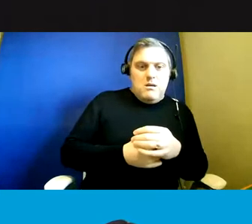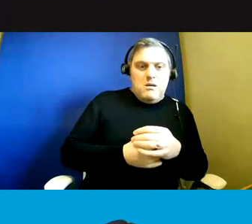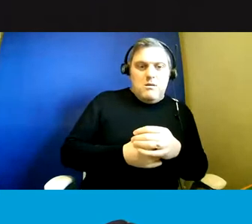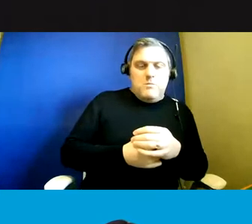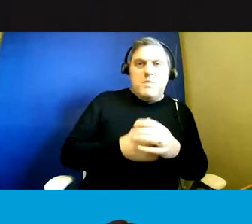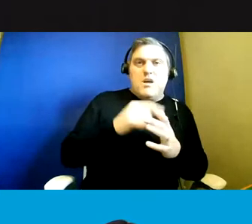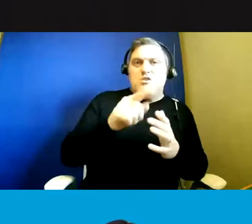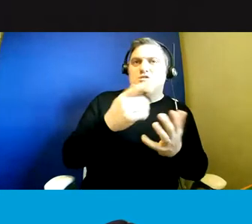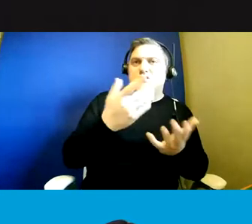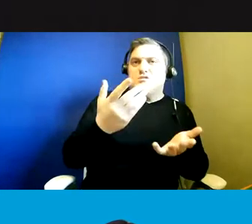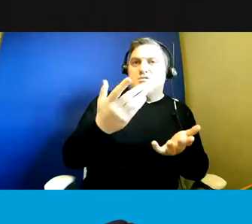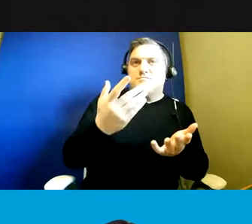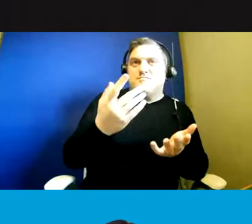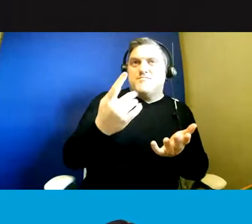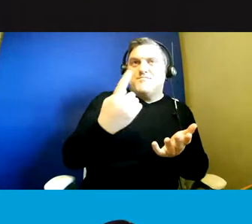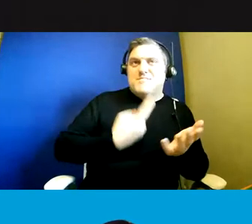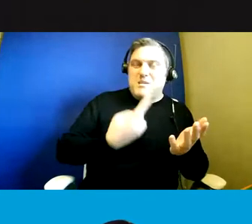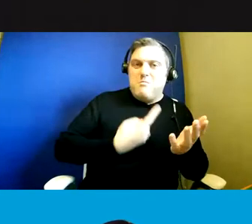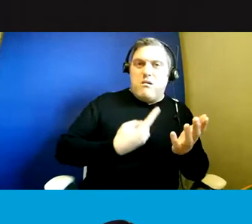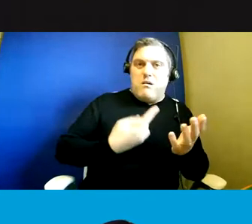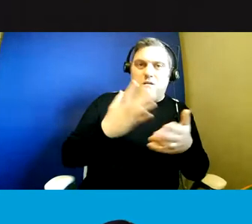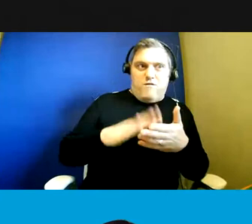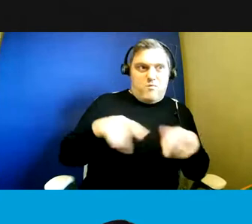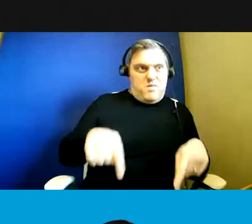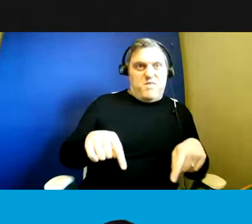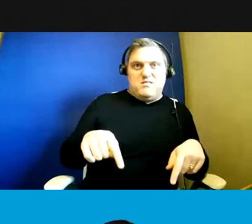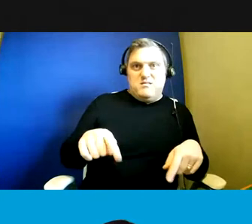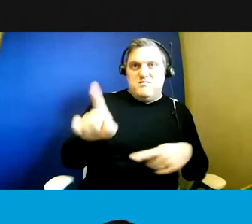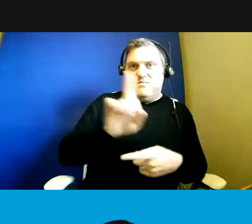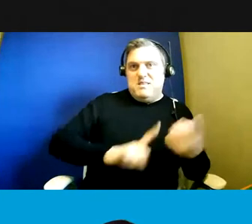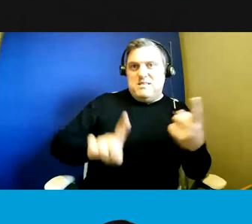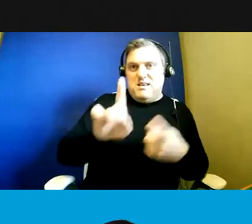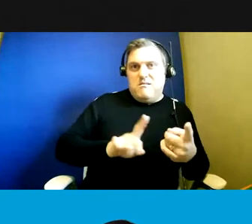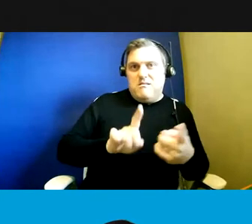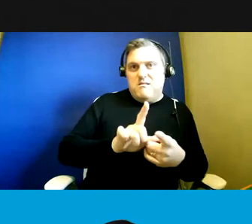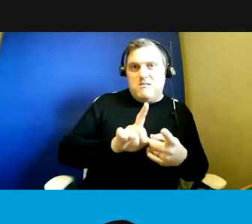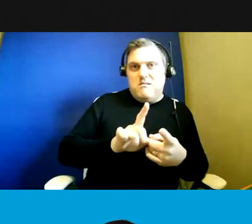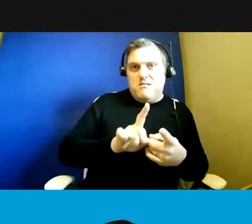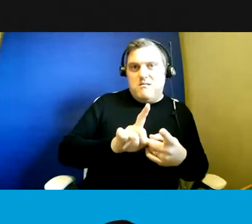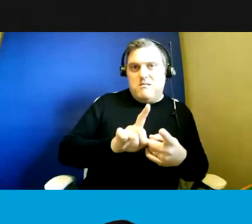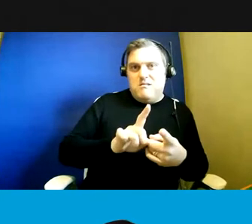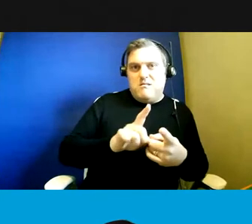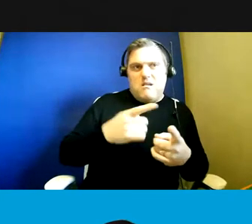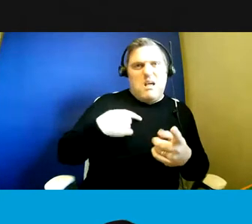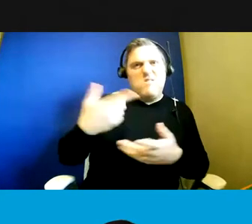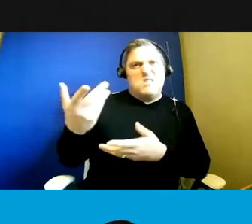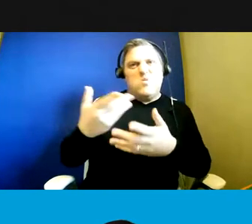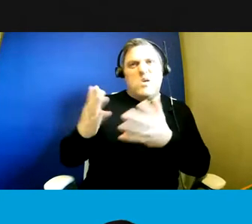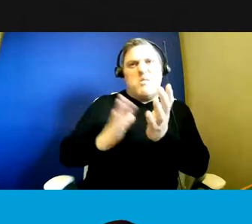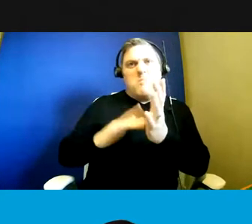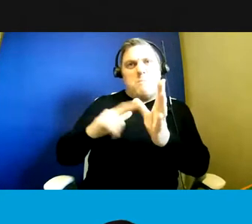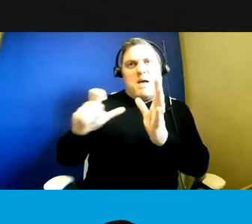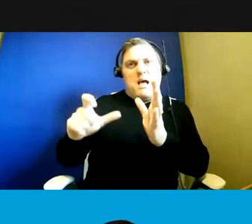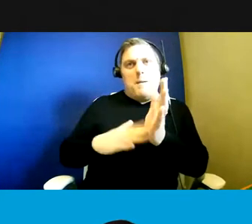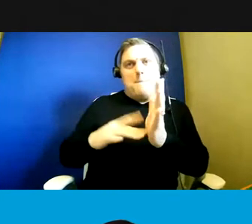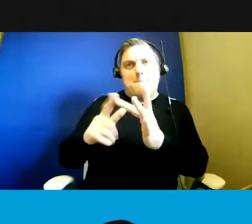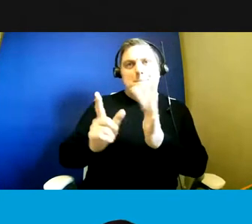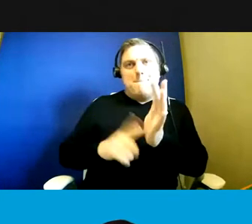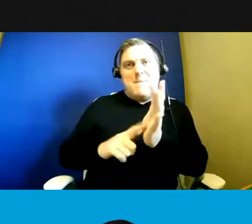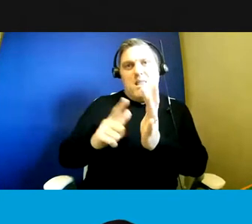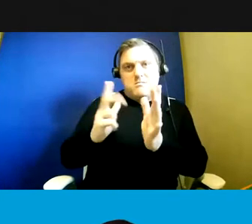something from the beginning of this meeting I've come across, because I've dealt with McMillan since 2004,